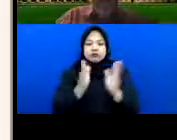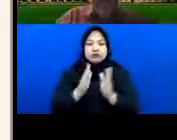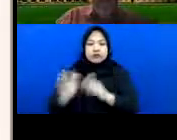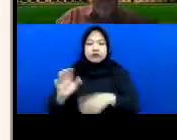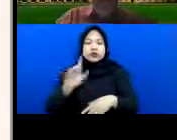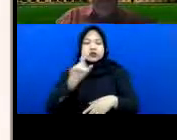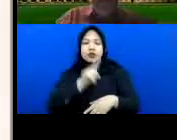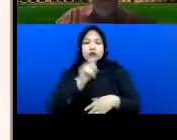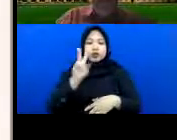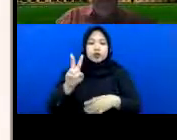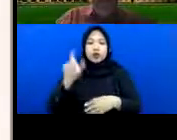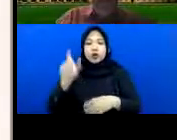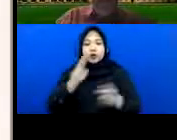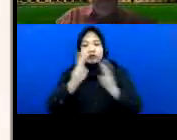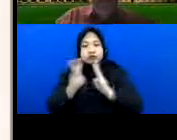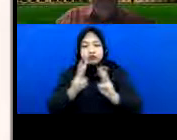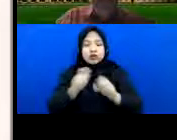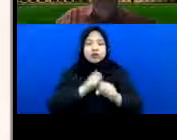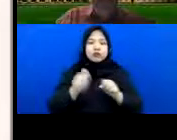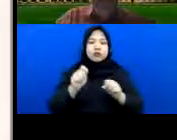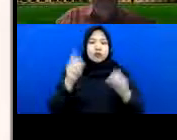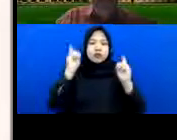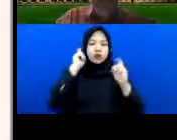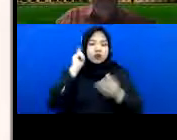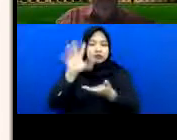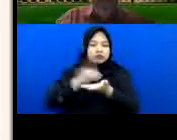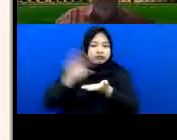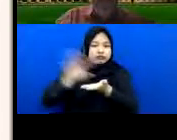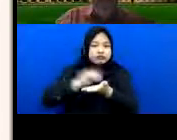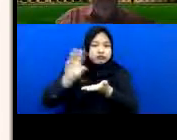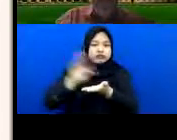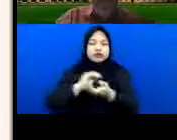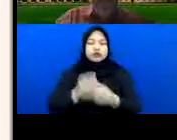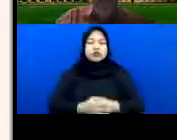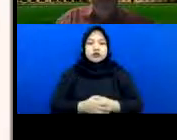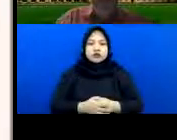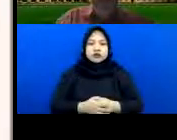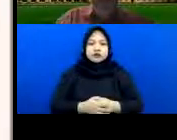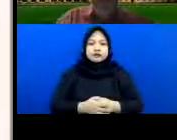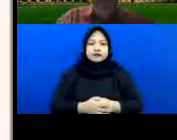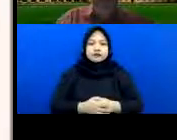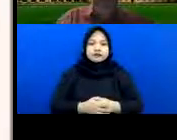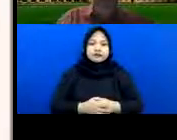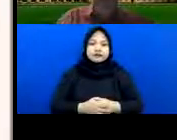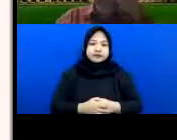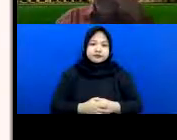will be conducted by 1 or 2 interviewers who will make audio recordings for each session.